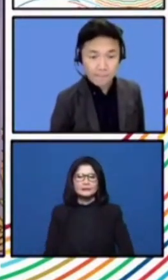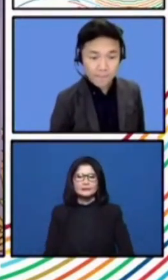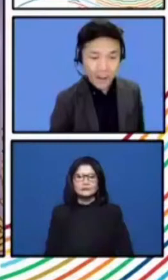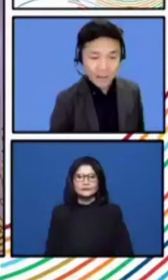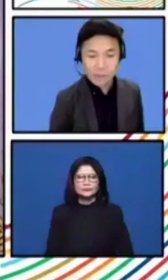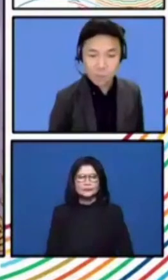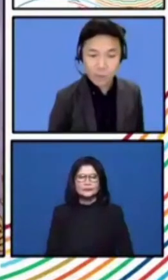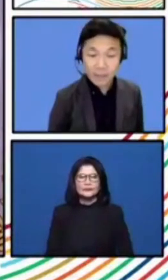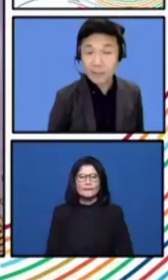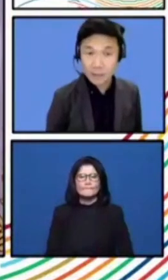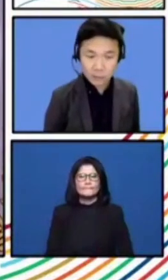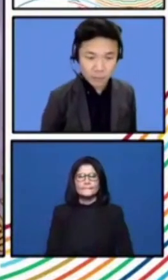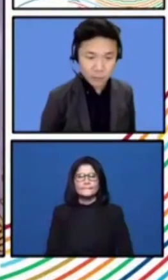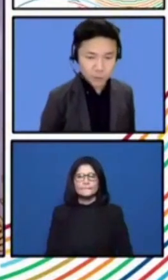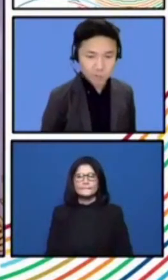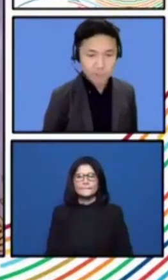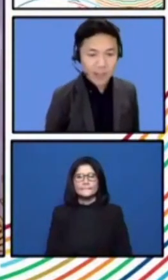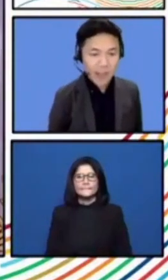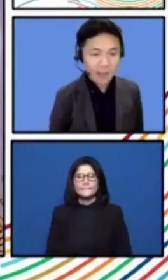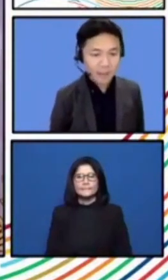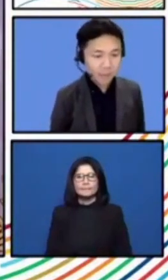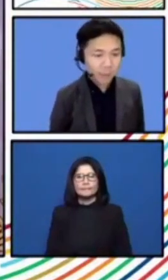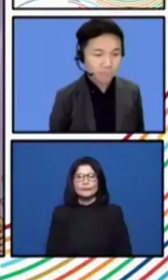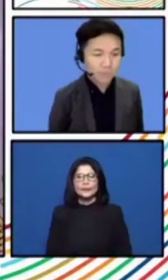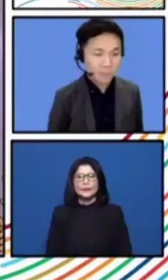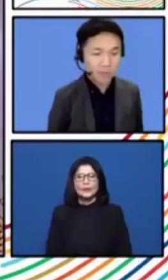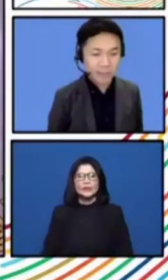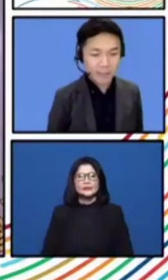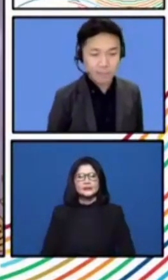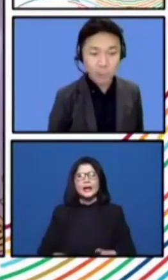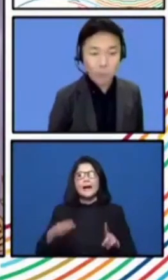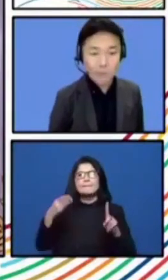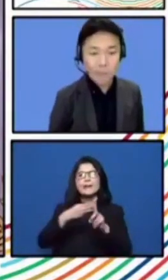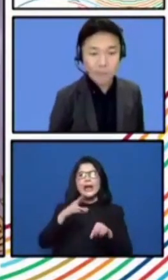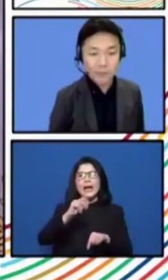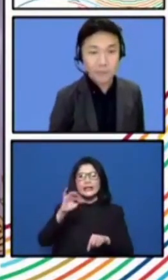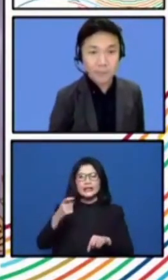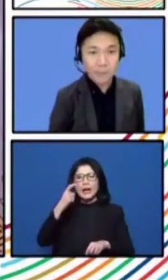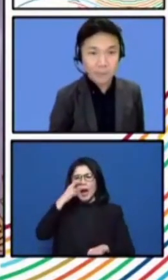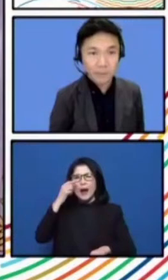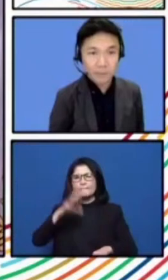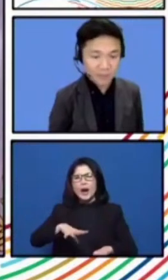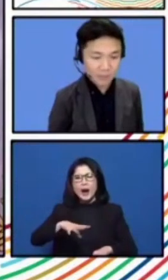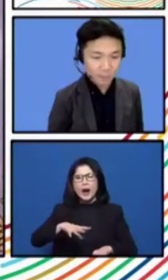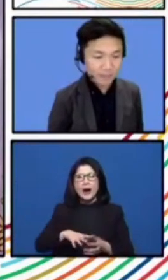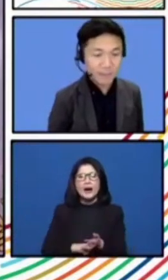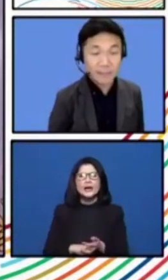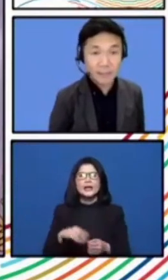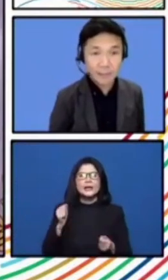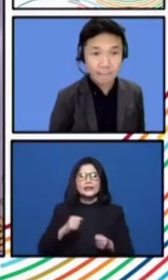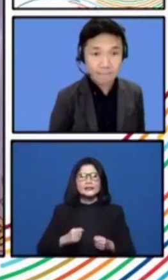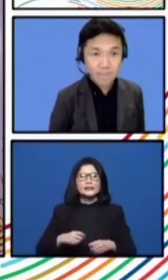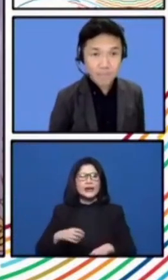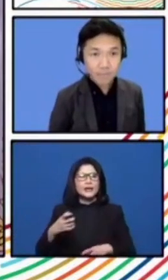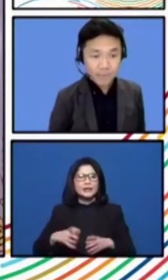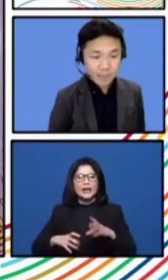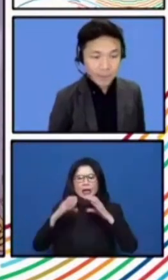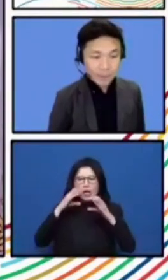banked rocket Indonesia and Telecom in providing employment opportunities for people with disabilities